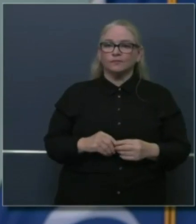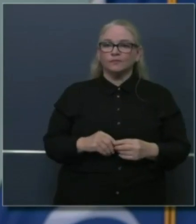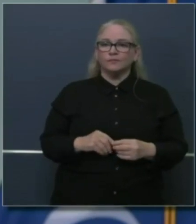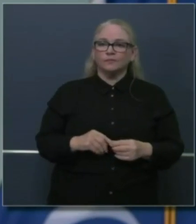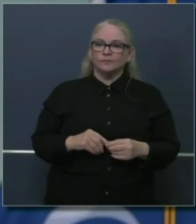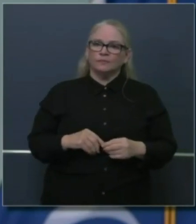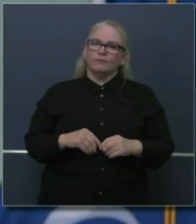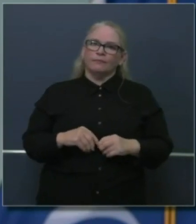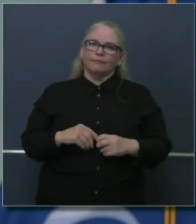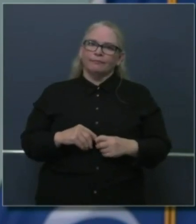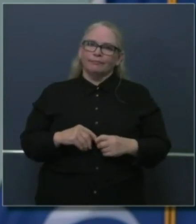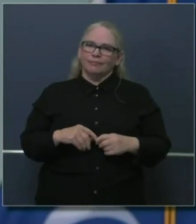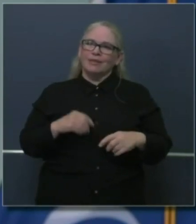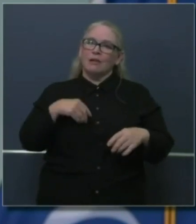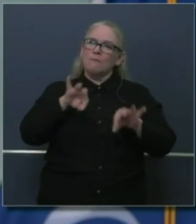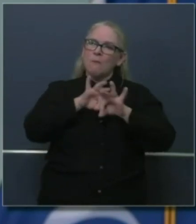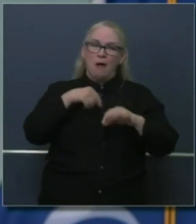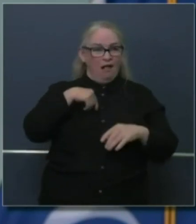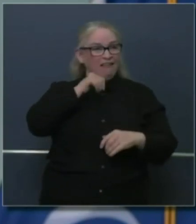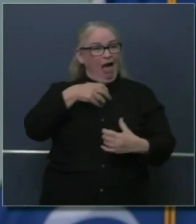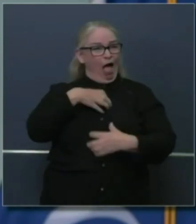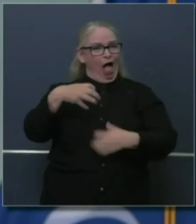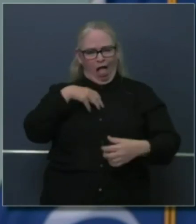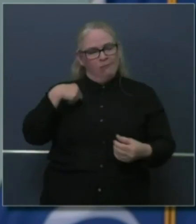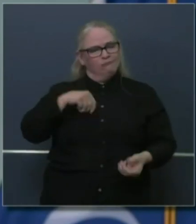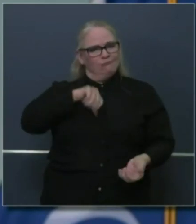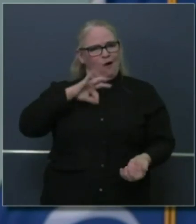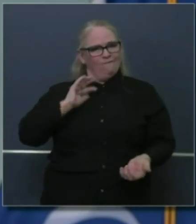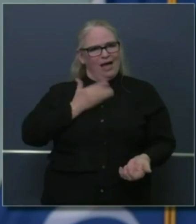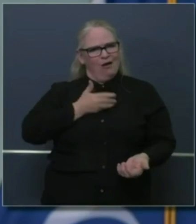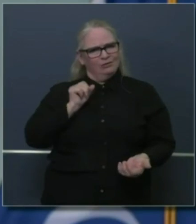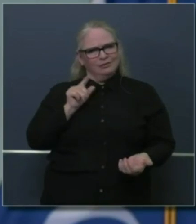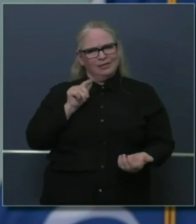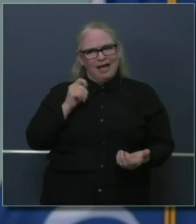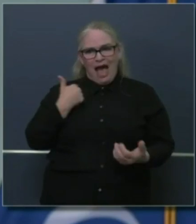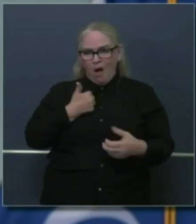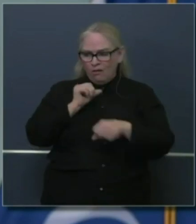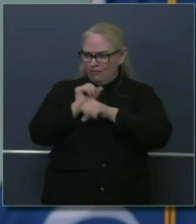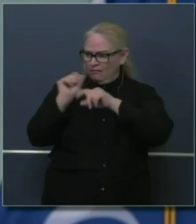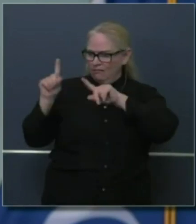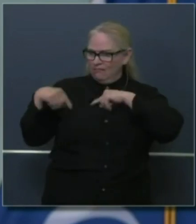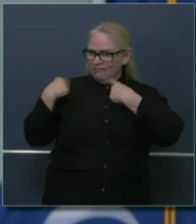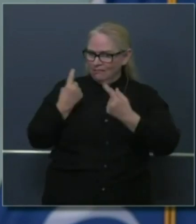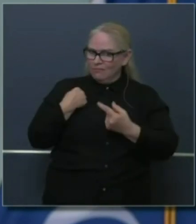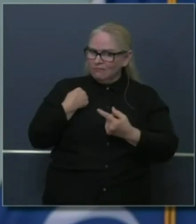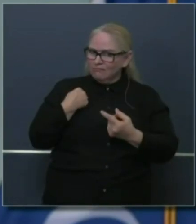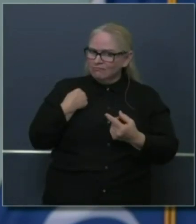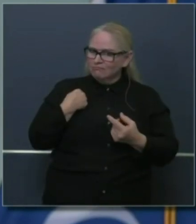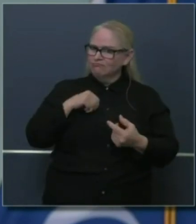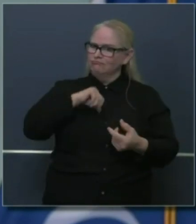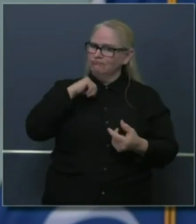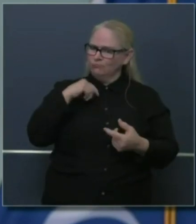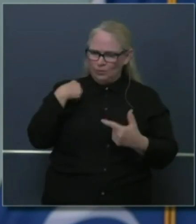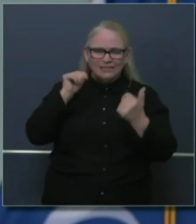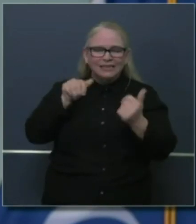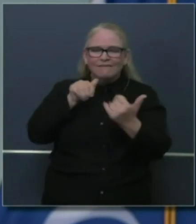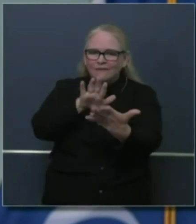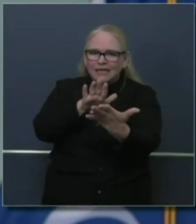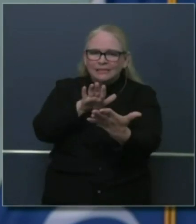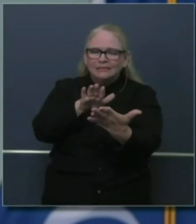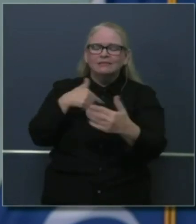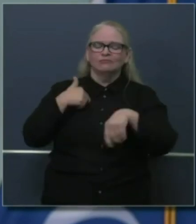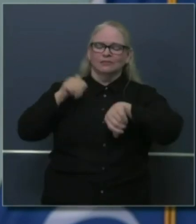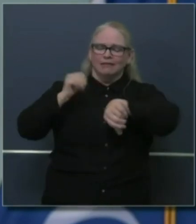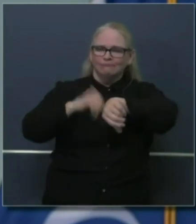proud of this state and our capacity to meet the moment and to be resilient. And we're really proud of the work that's been